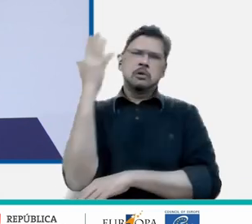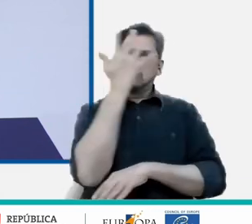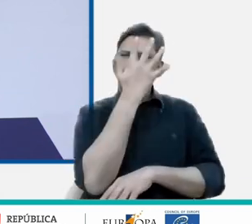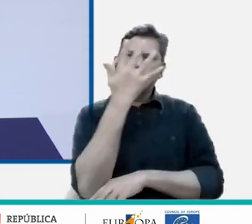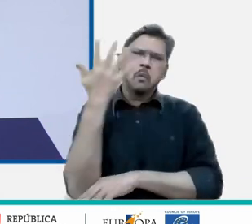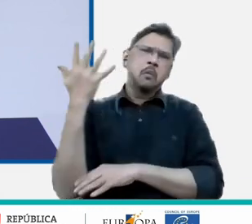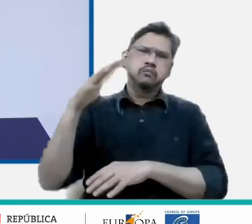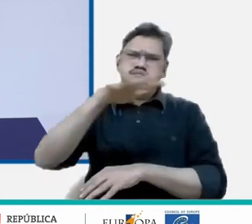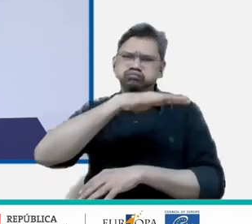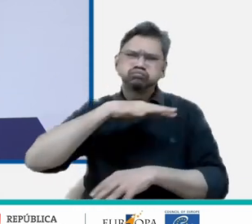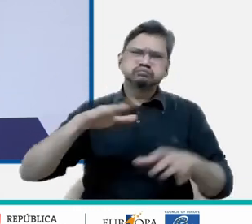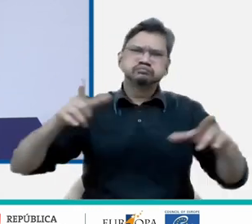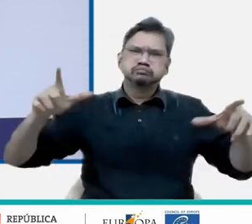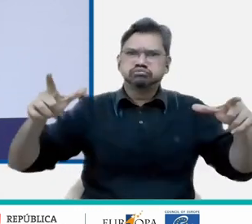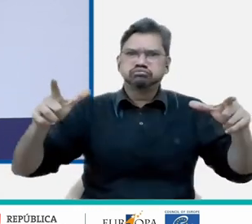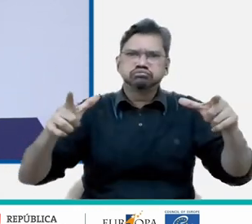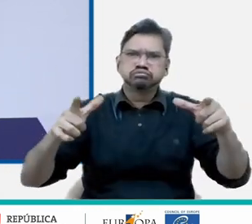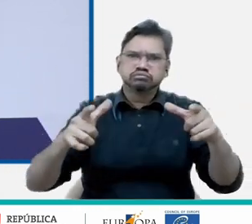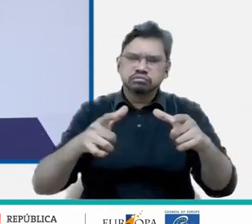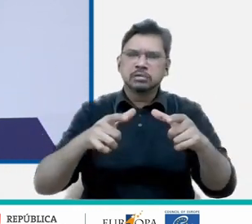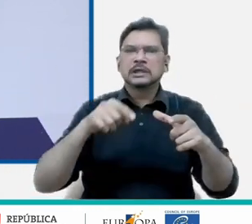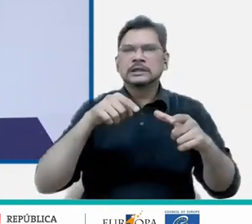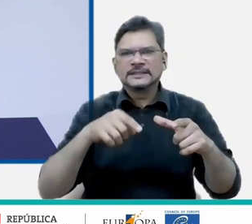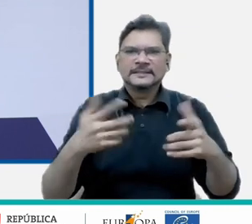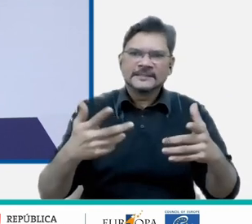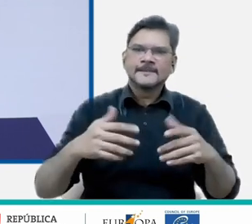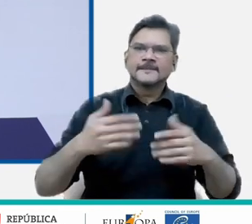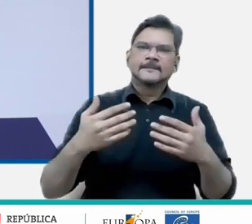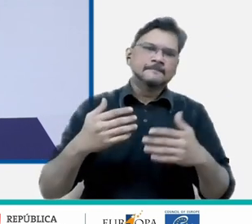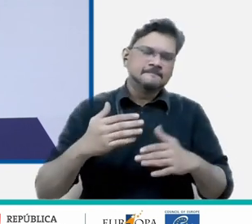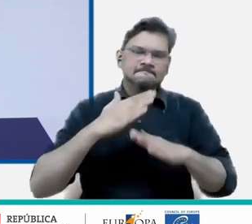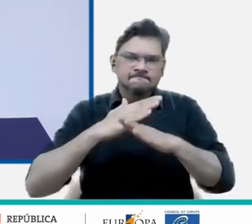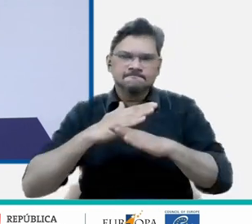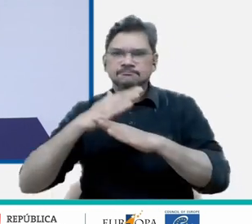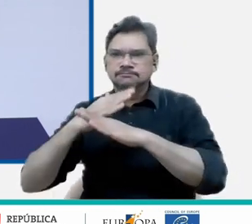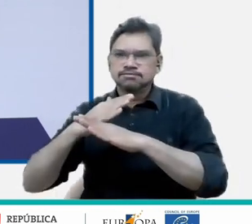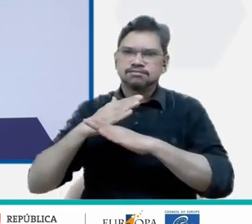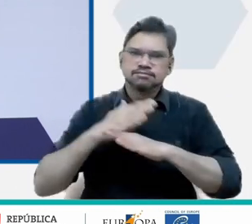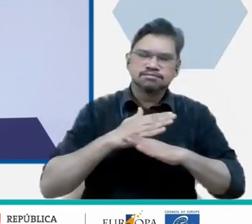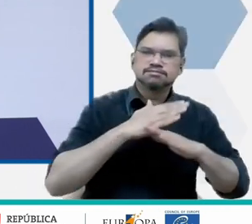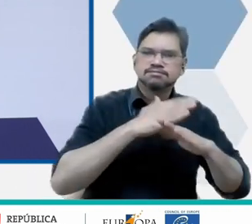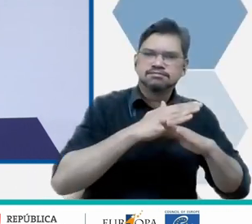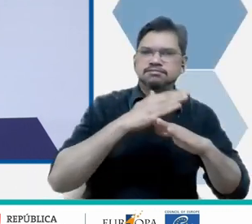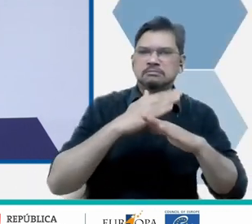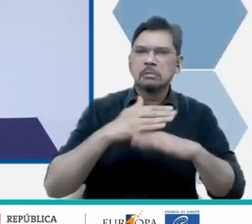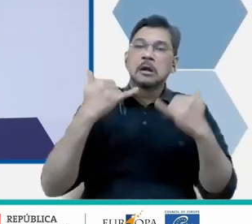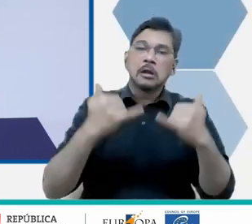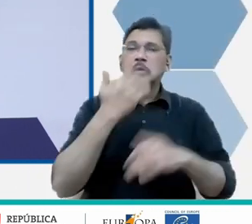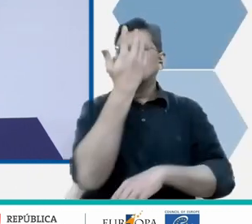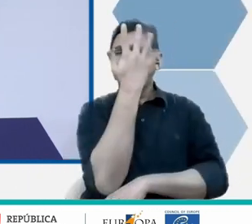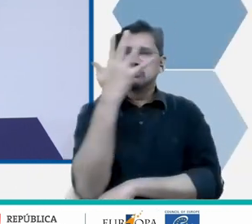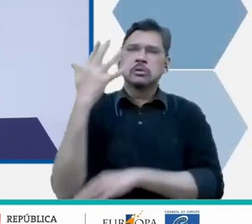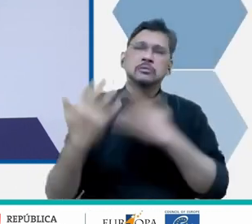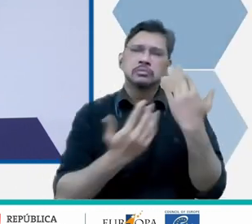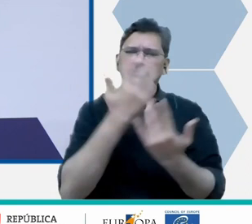protecting and preserving the Matosinhos forest has reduced forest fires to less than 2 fires